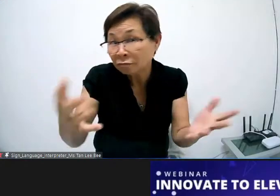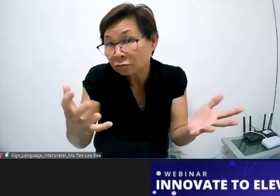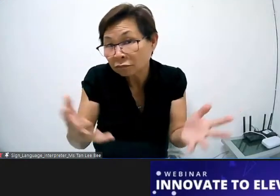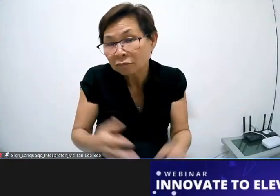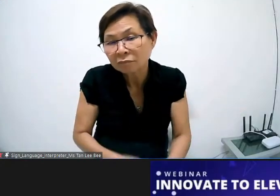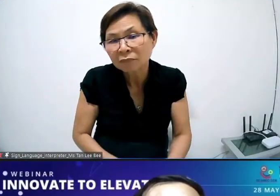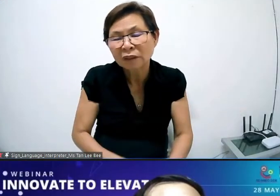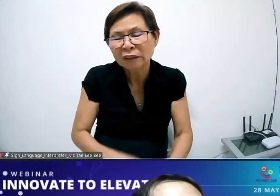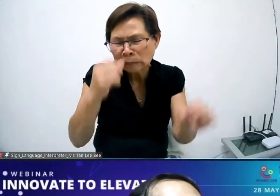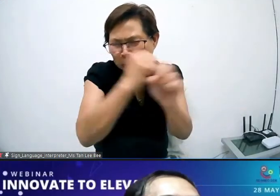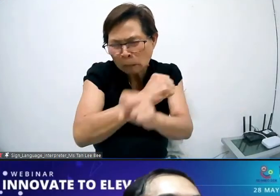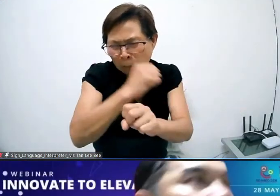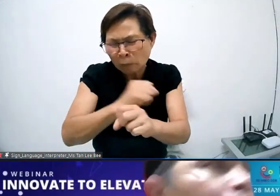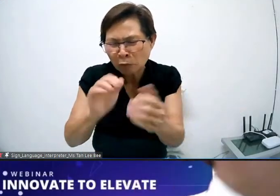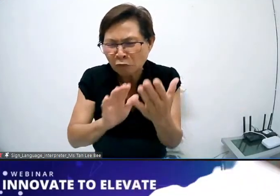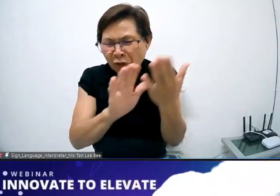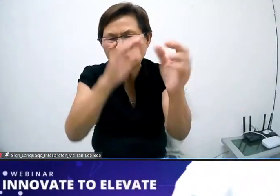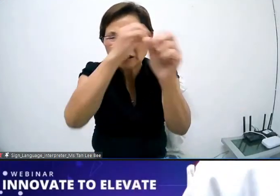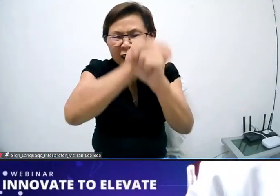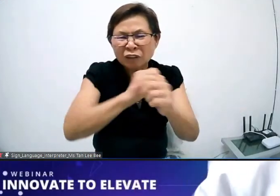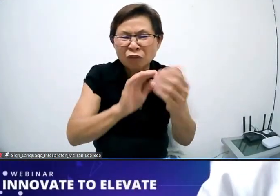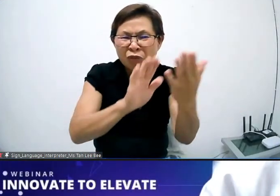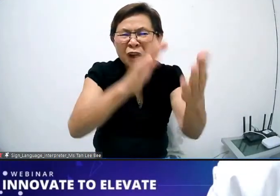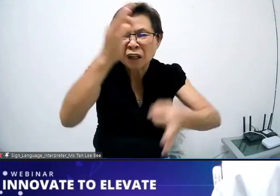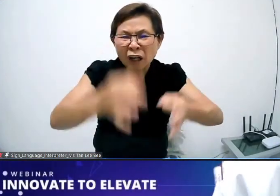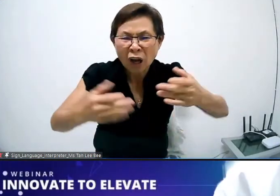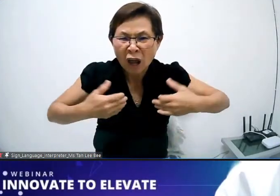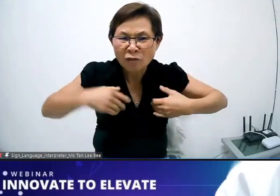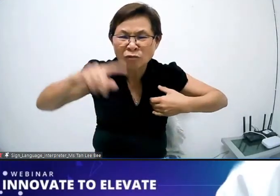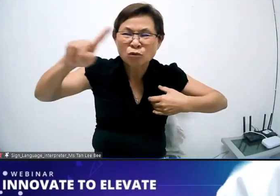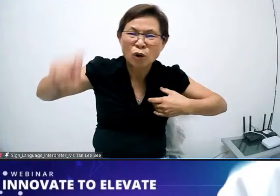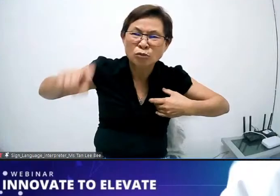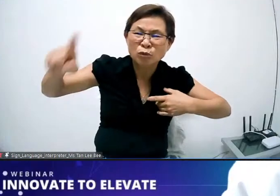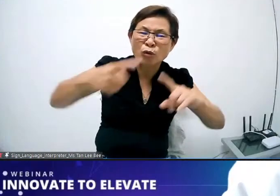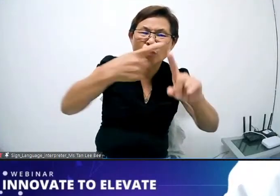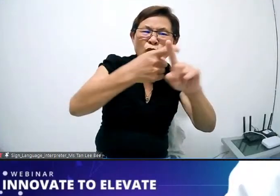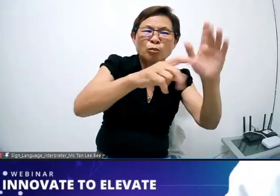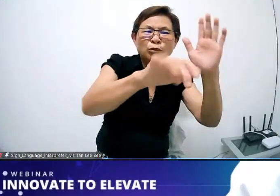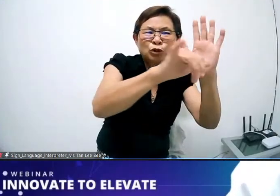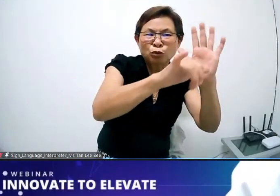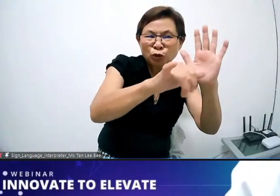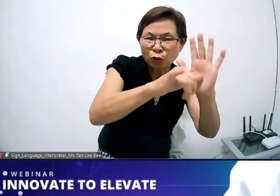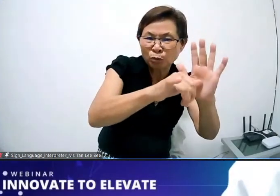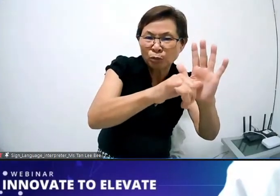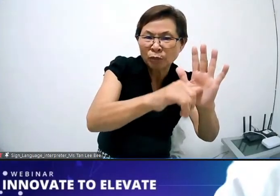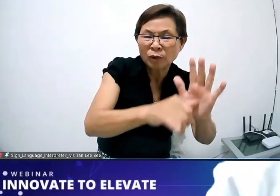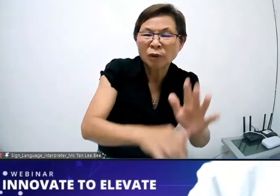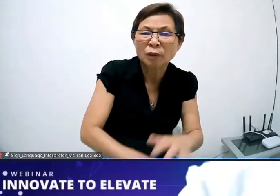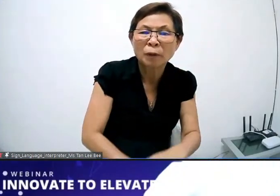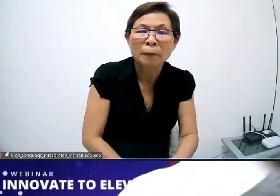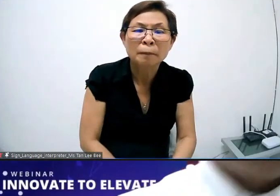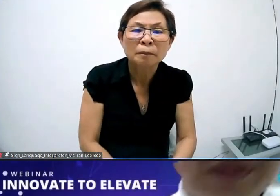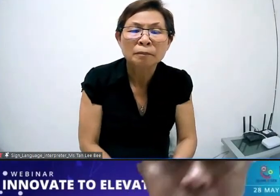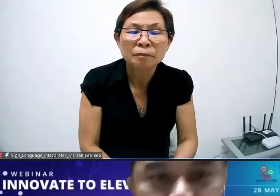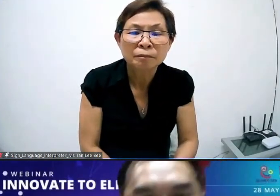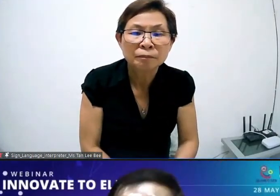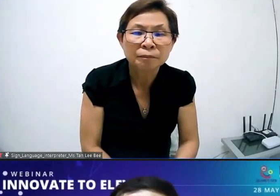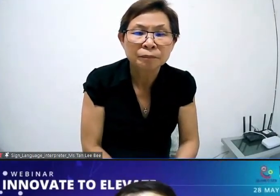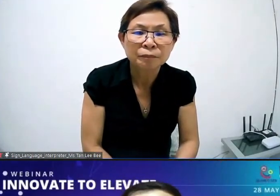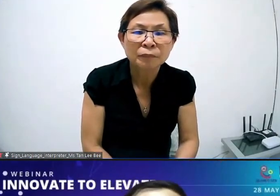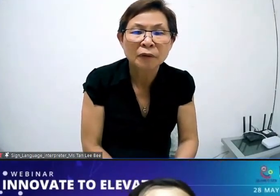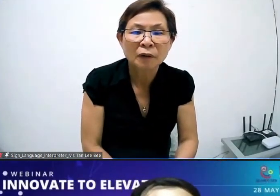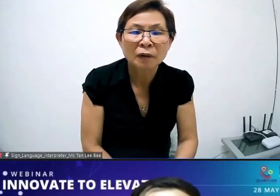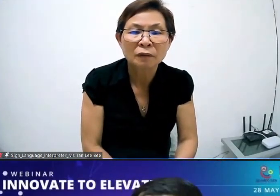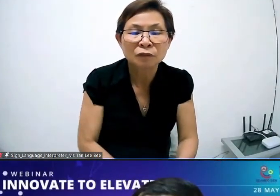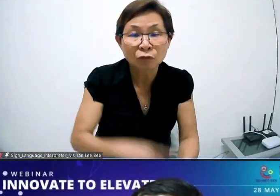What are the challenges that you face? Because we do have another question from YouTube here. Yeah. Yeah. So